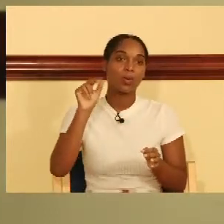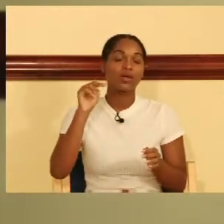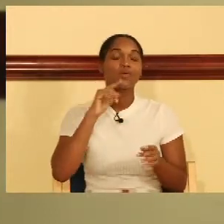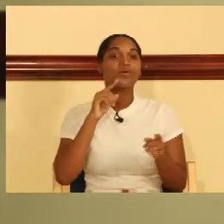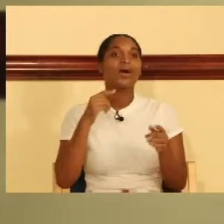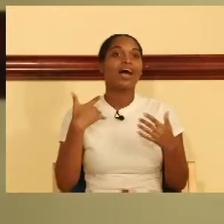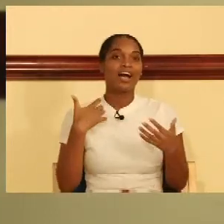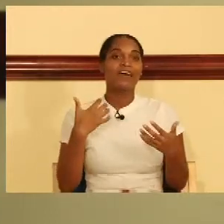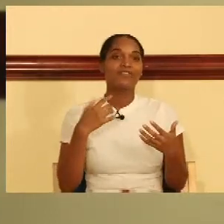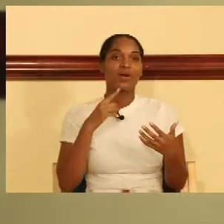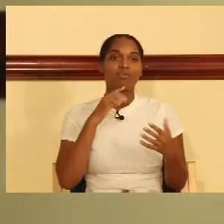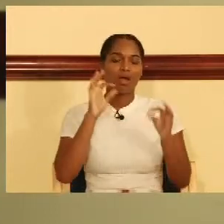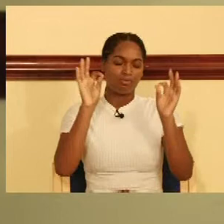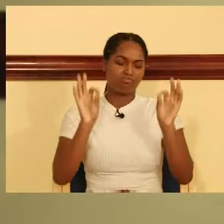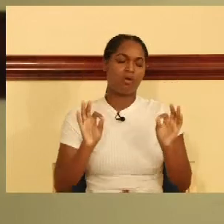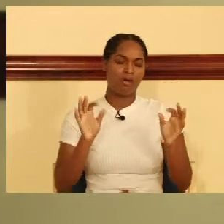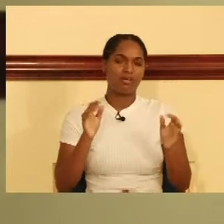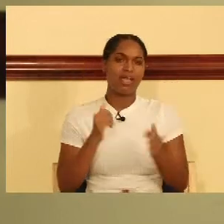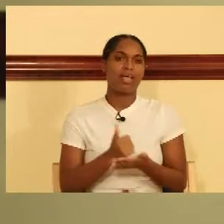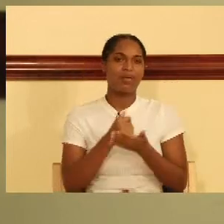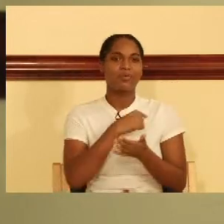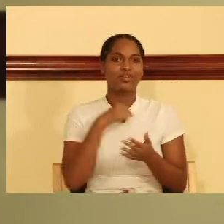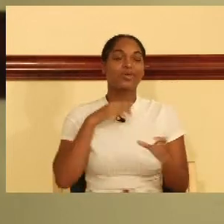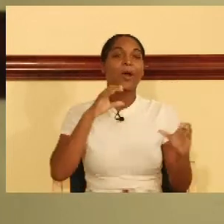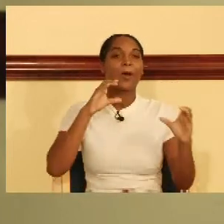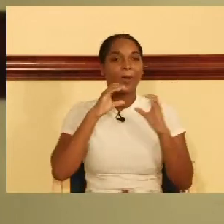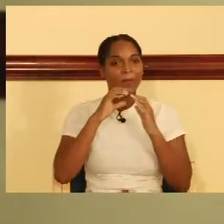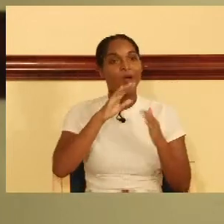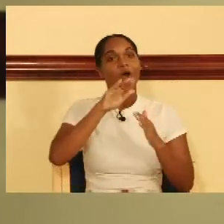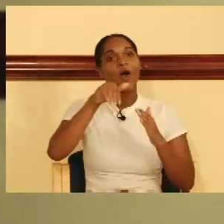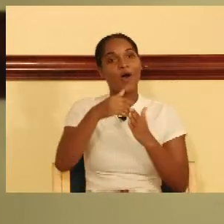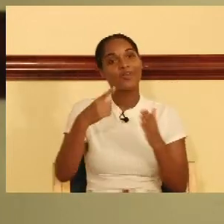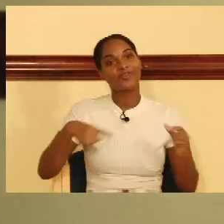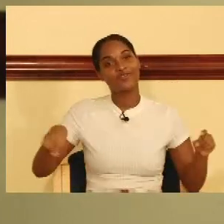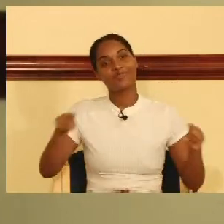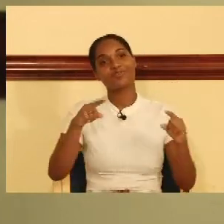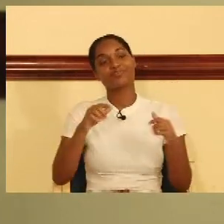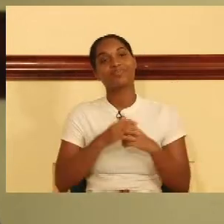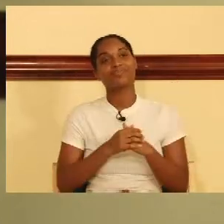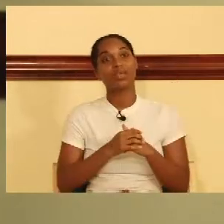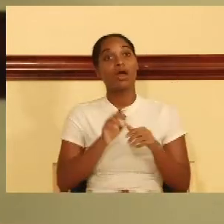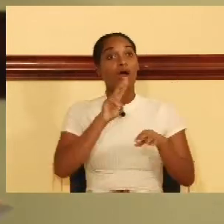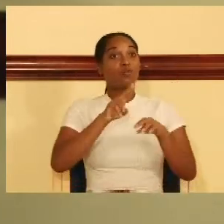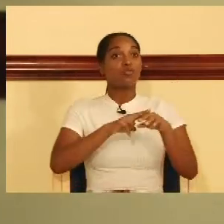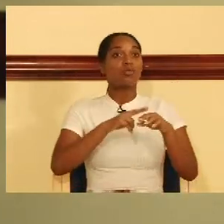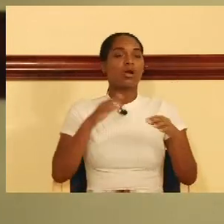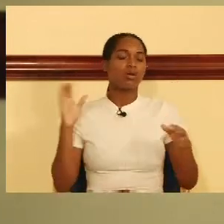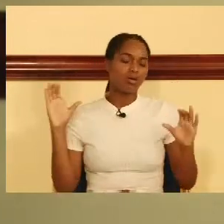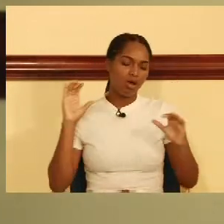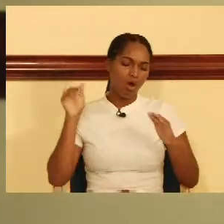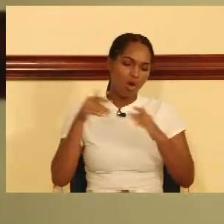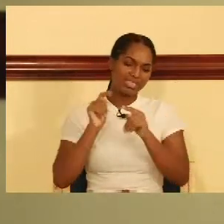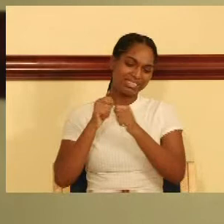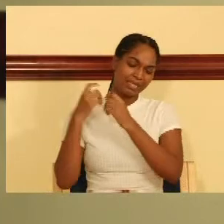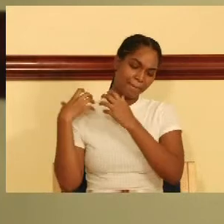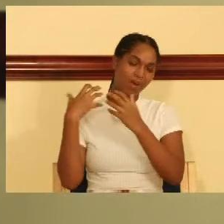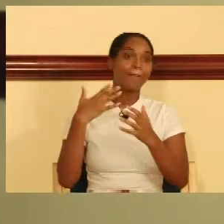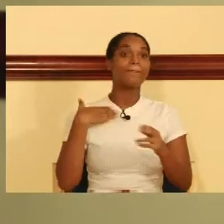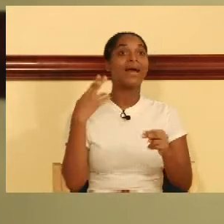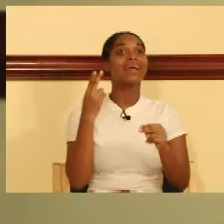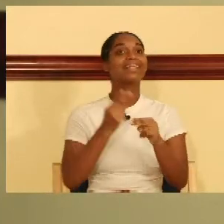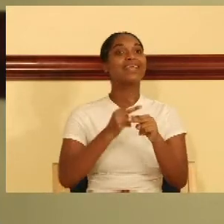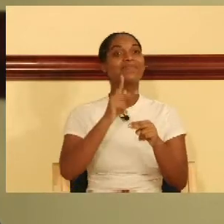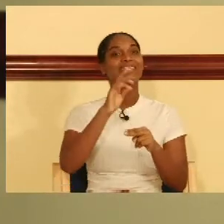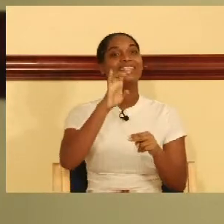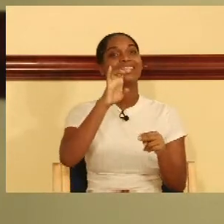been quite extraordinary, helping us to communicate with all of you out there. Of course, on behalf of the entire team, my name is Javon Keys.